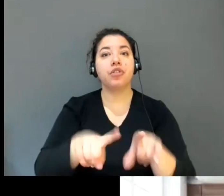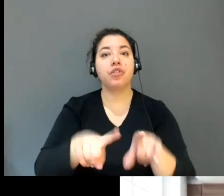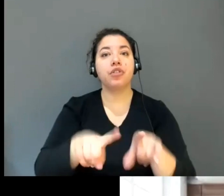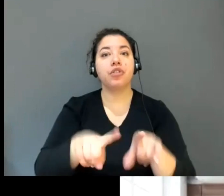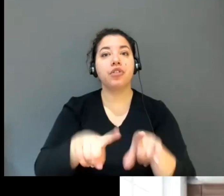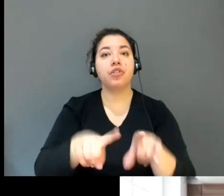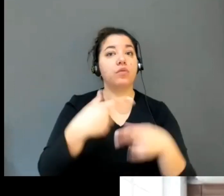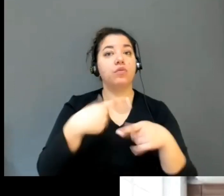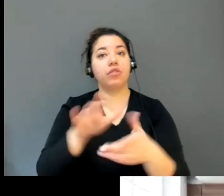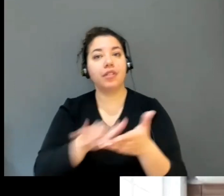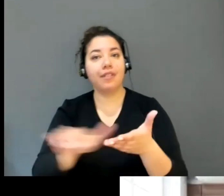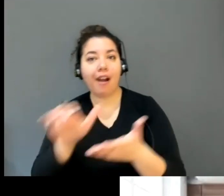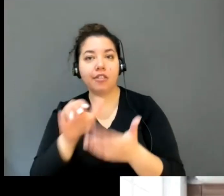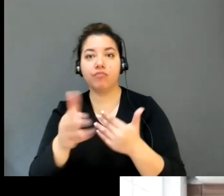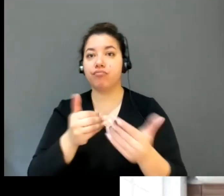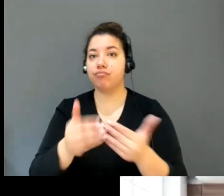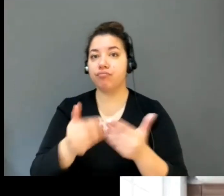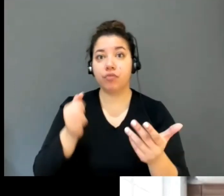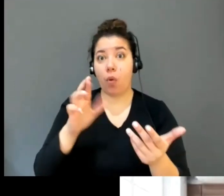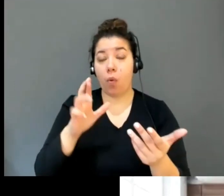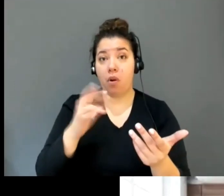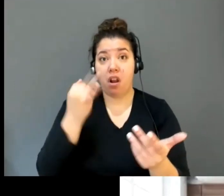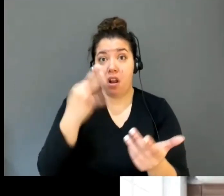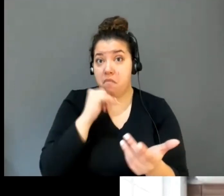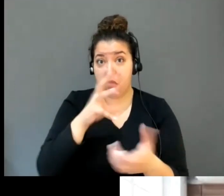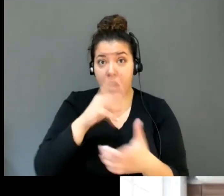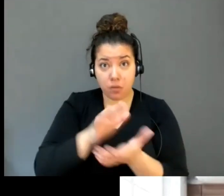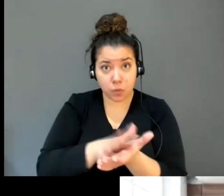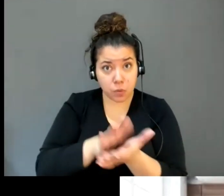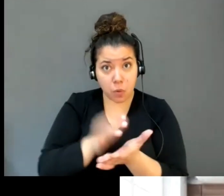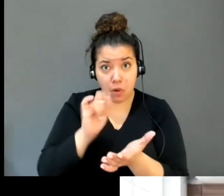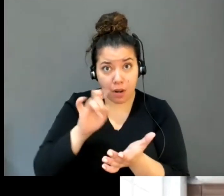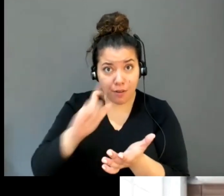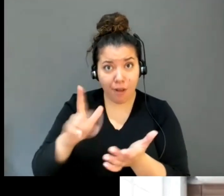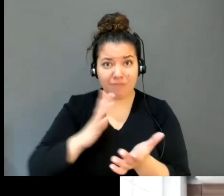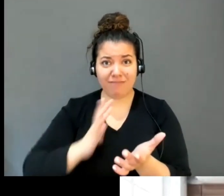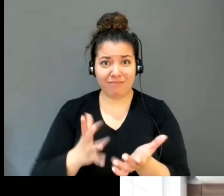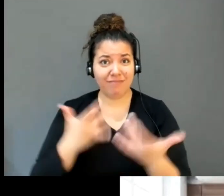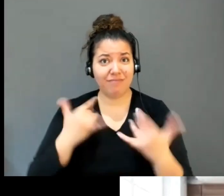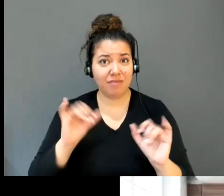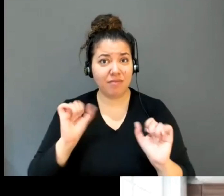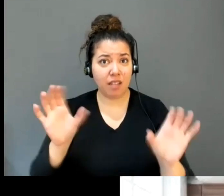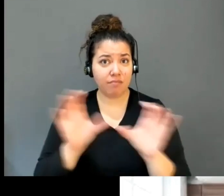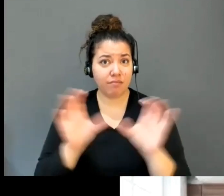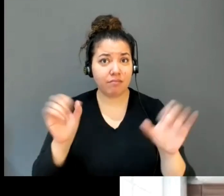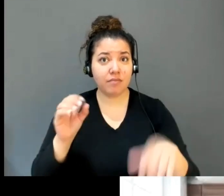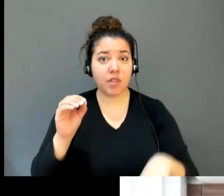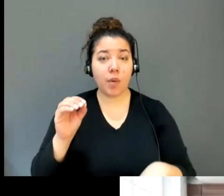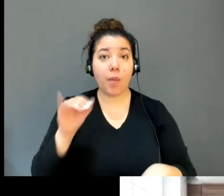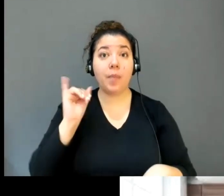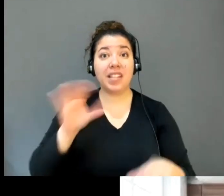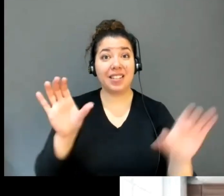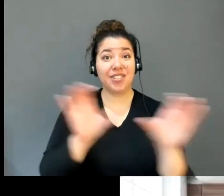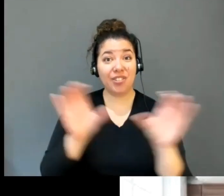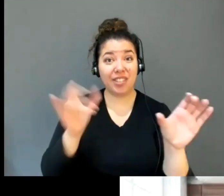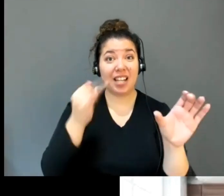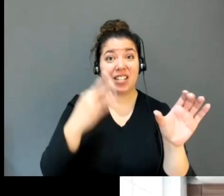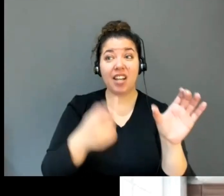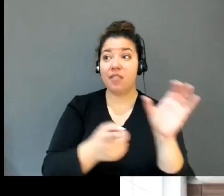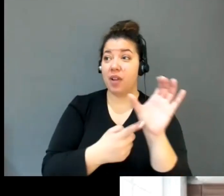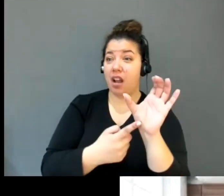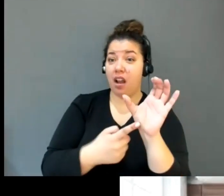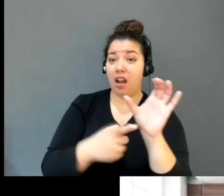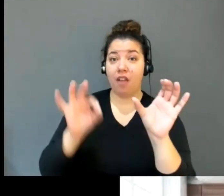in between, or not in school at all. It's up to you. But bringing that certification to Mr. Frieder, he already sees you